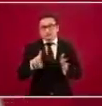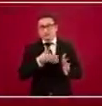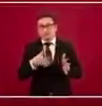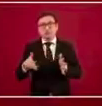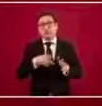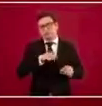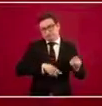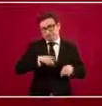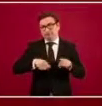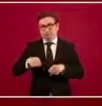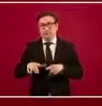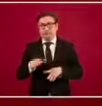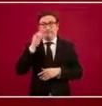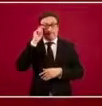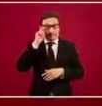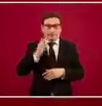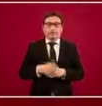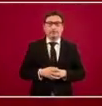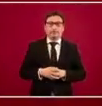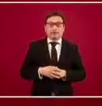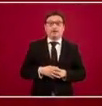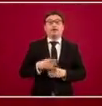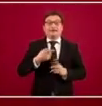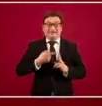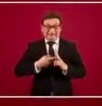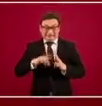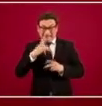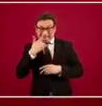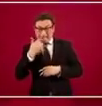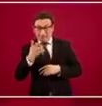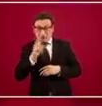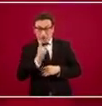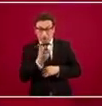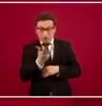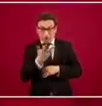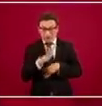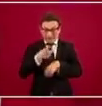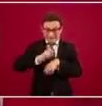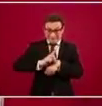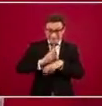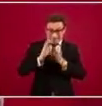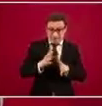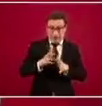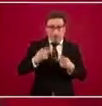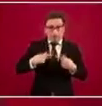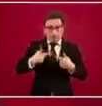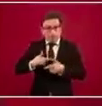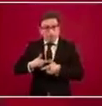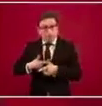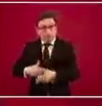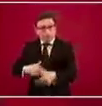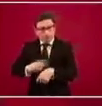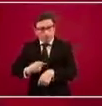the most important infectious period is day 6 to day 8,